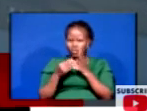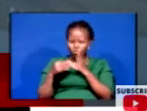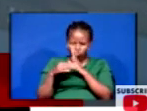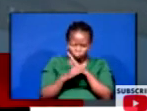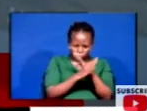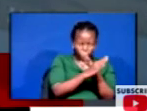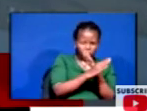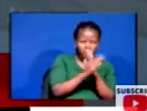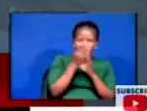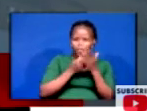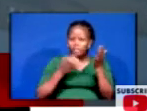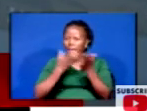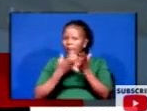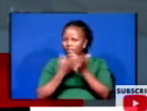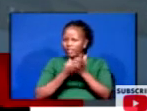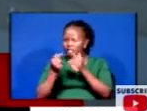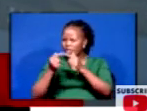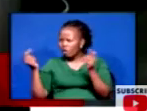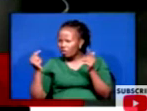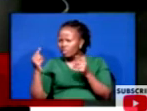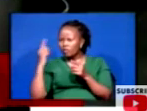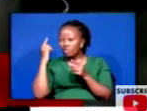contrary to the rules of the court. Yeah. And yeah.